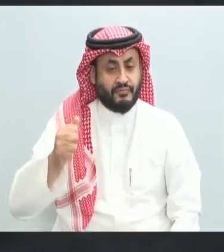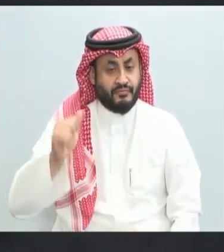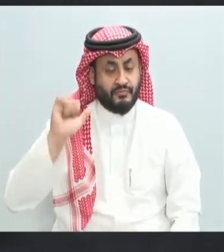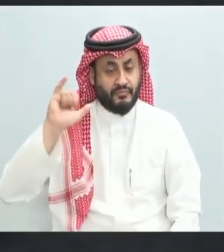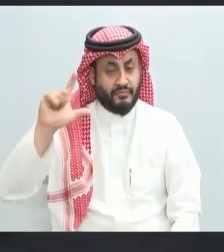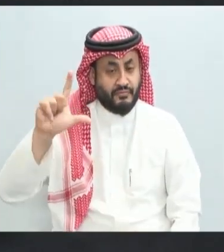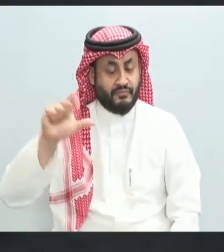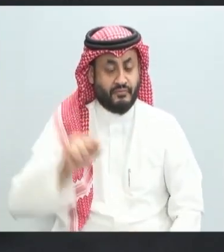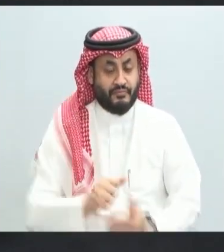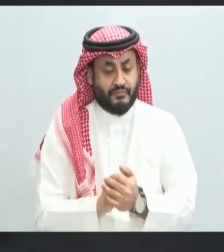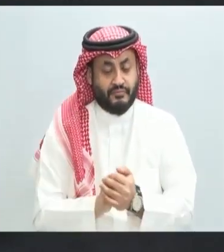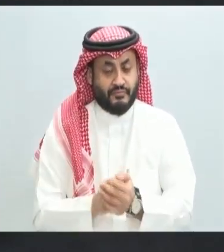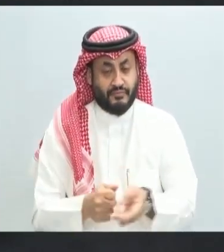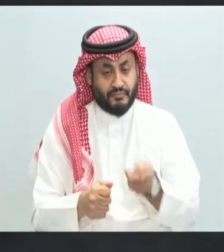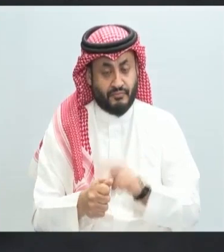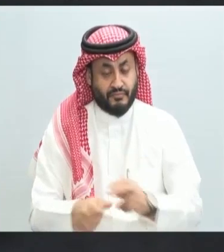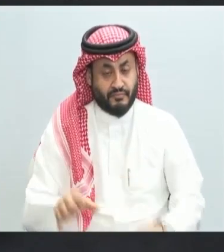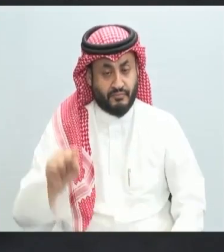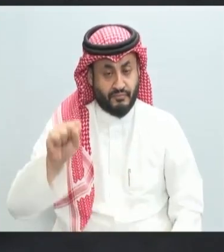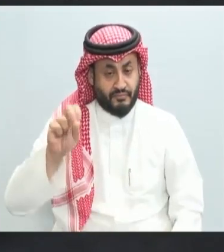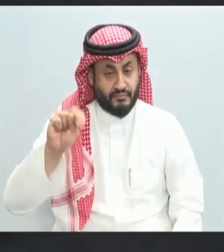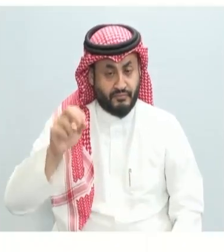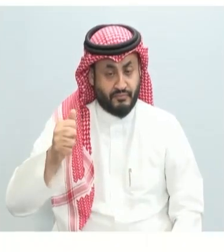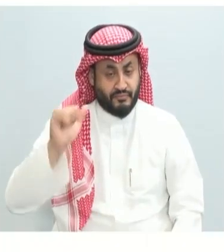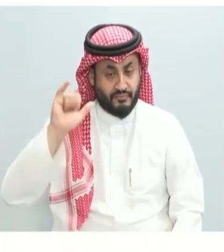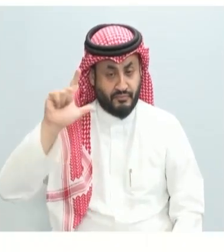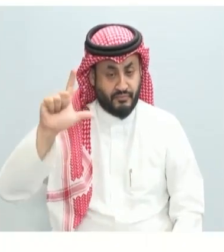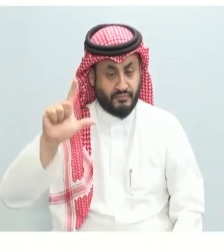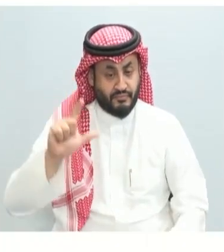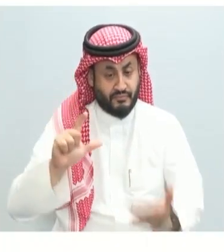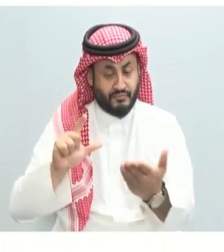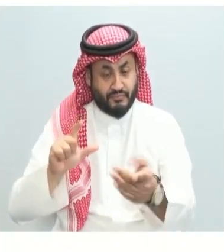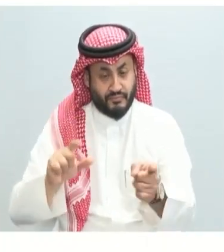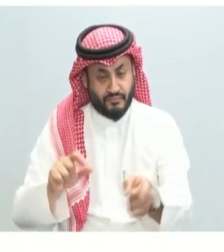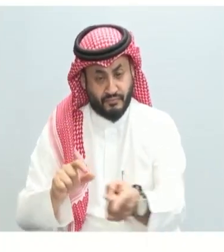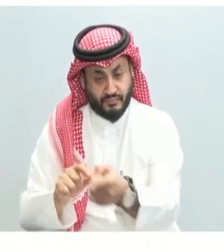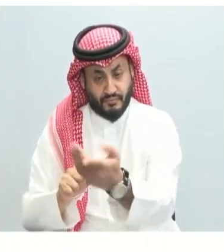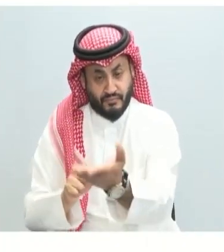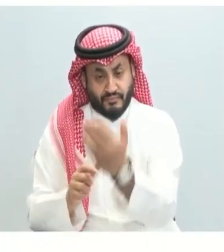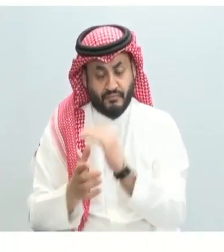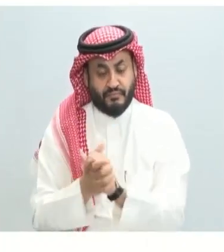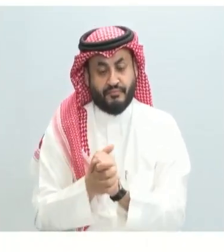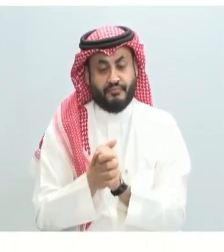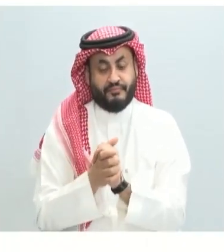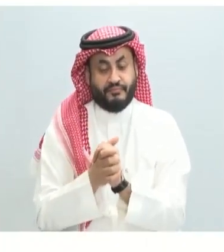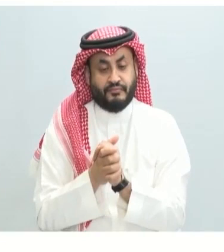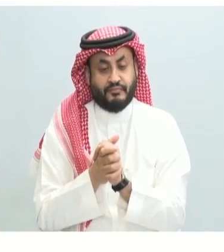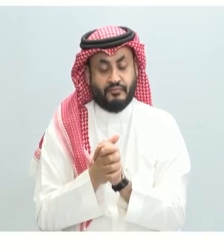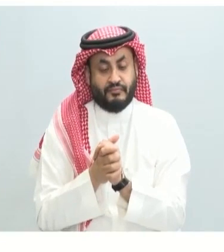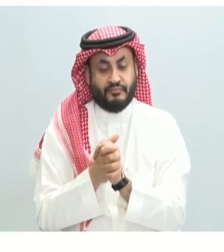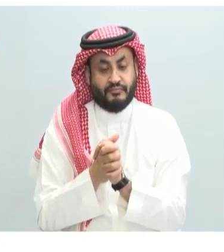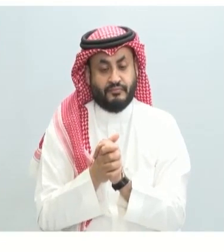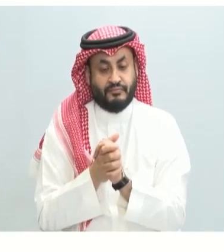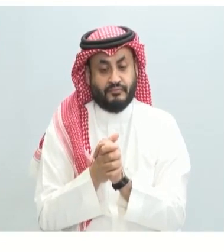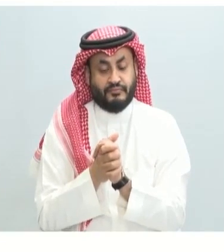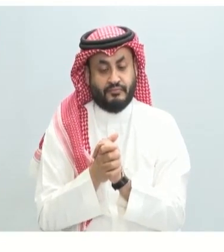This is a snail. So now we can go to this snail and match this picture